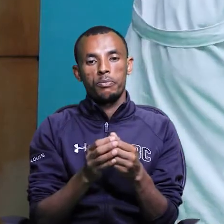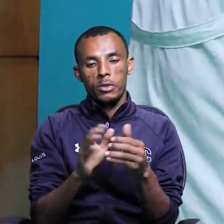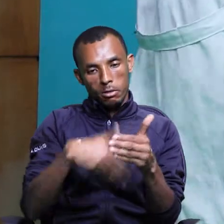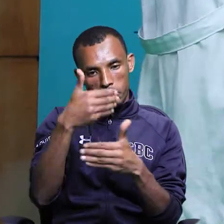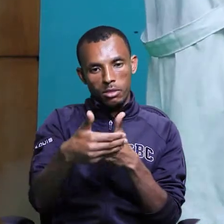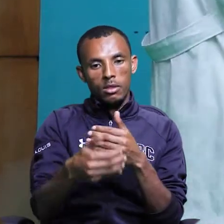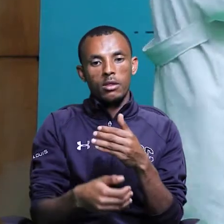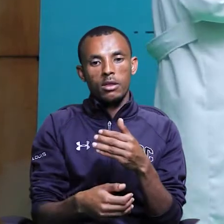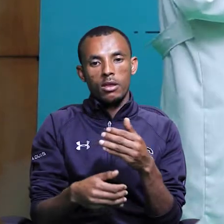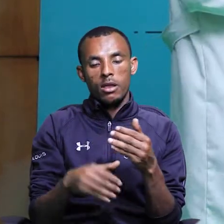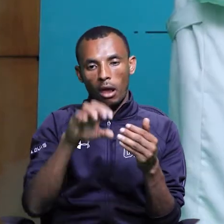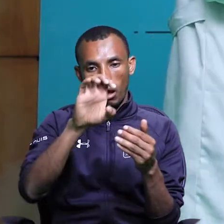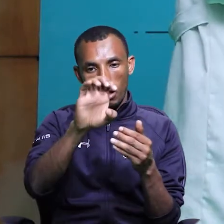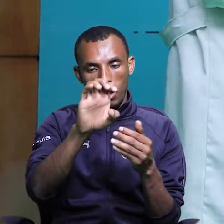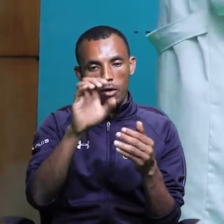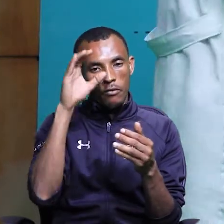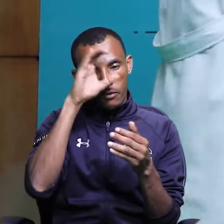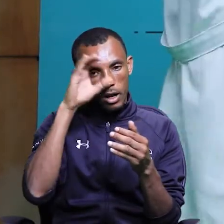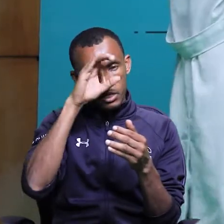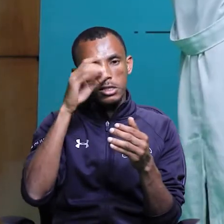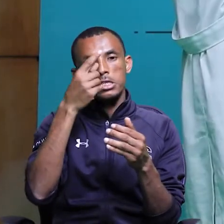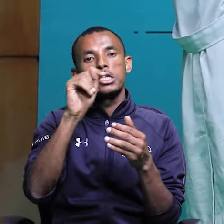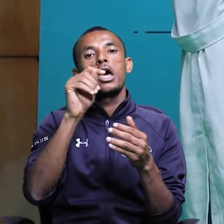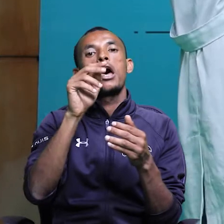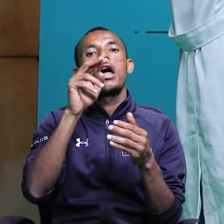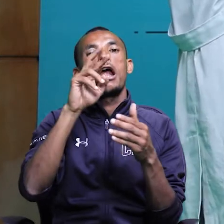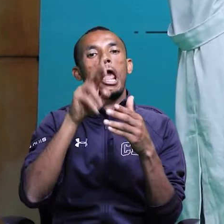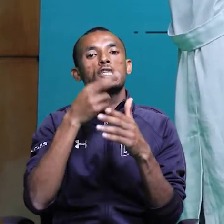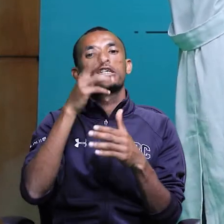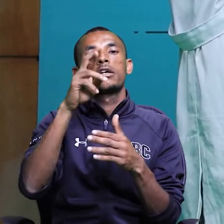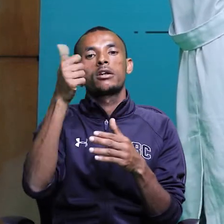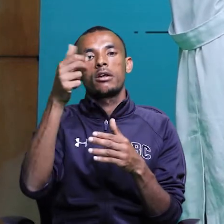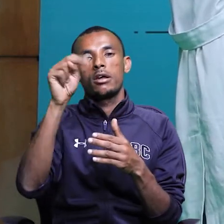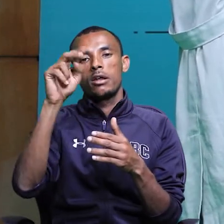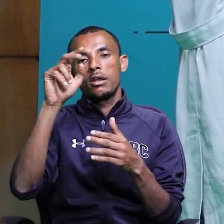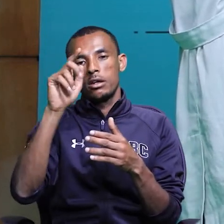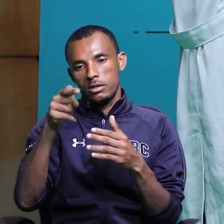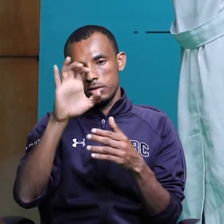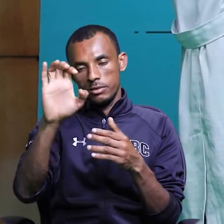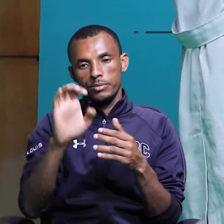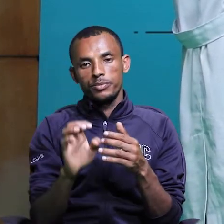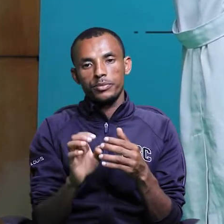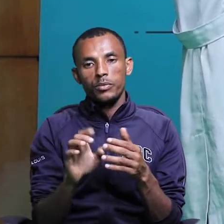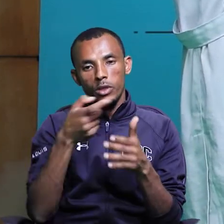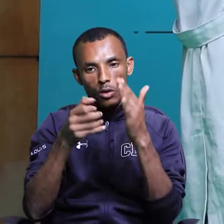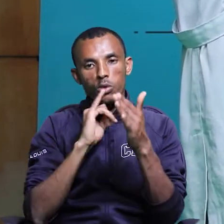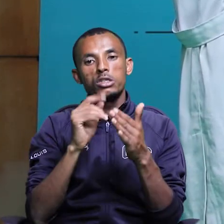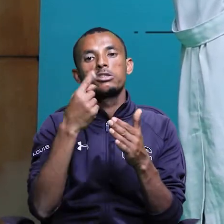Then, E, find the range it says. What it says, what was the definition of